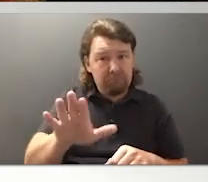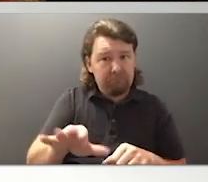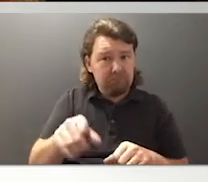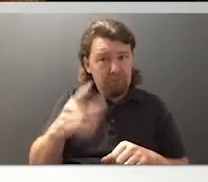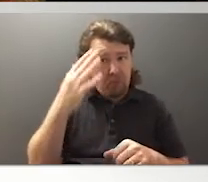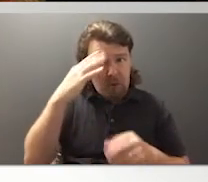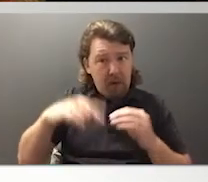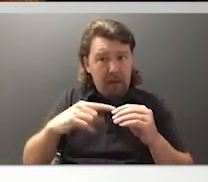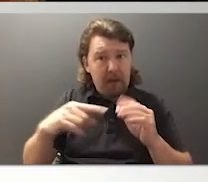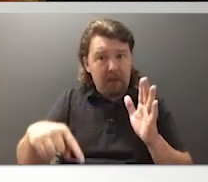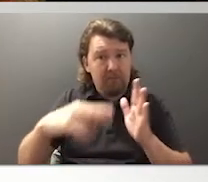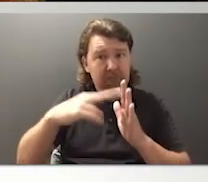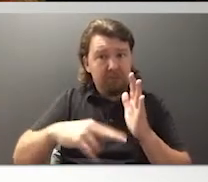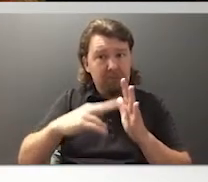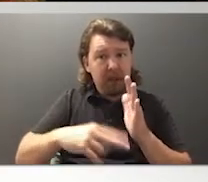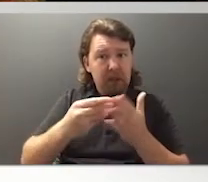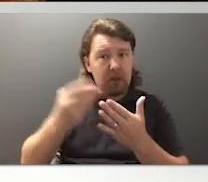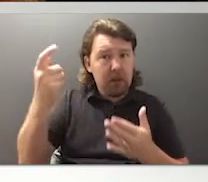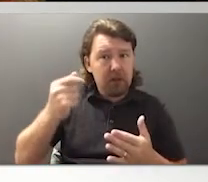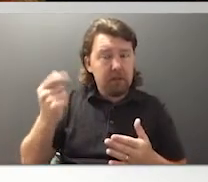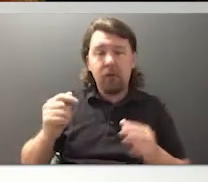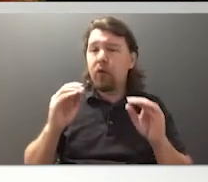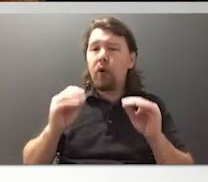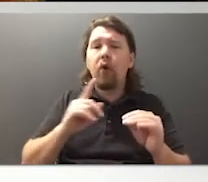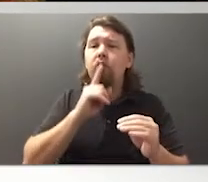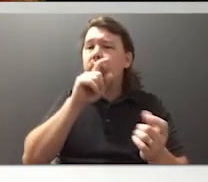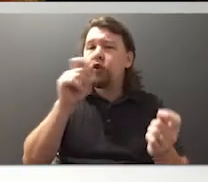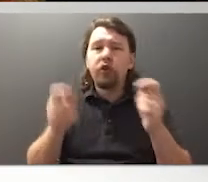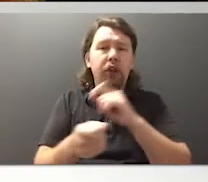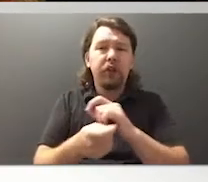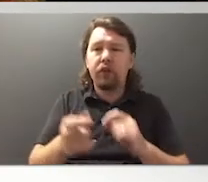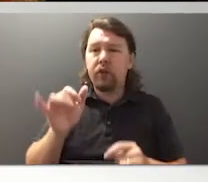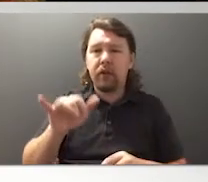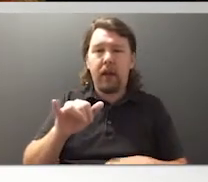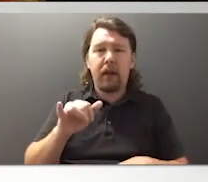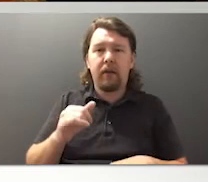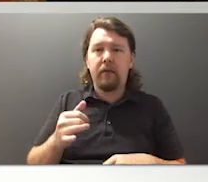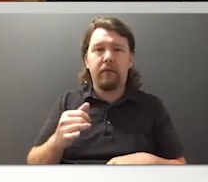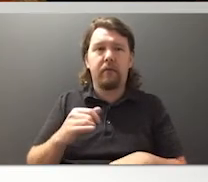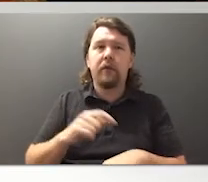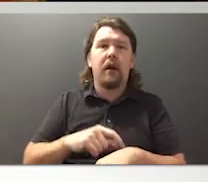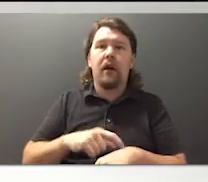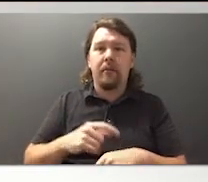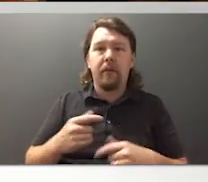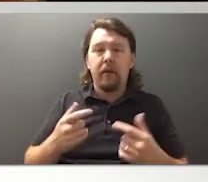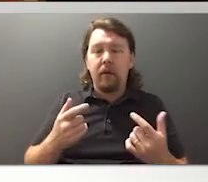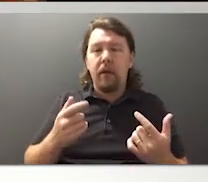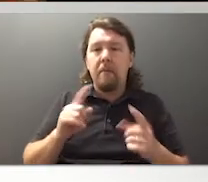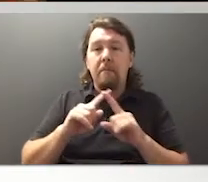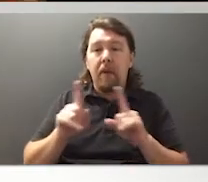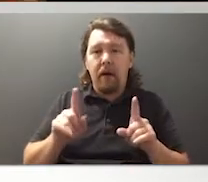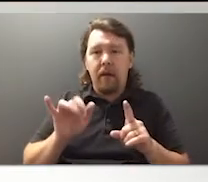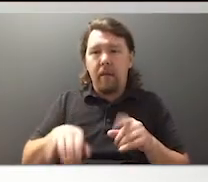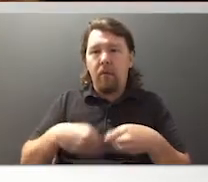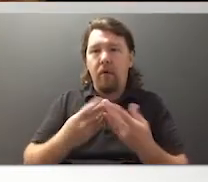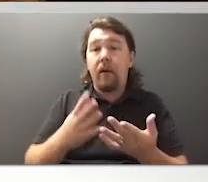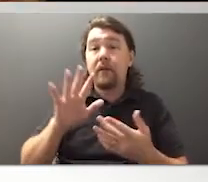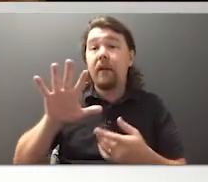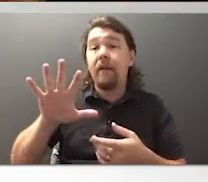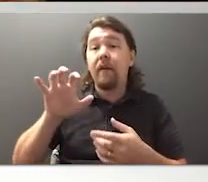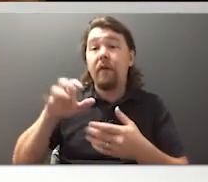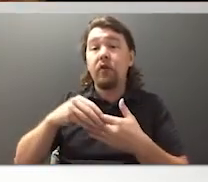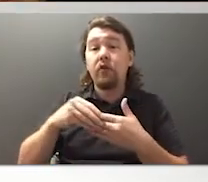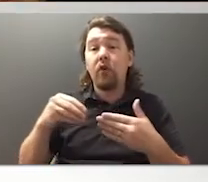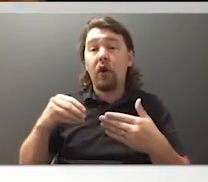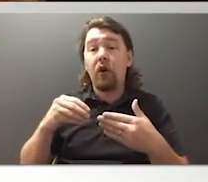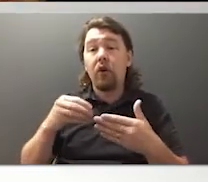scholarship. There are no real changes to the scholarship at this time, but what it does is provide a $500 scholarship